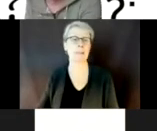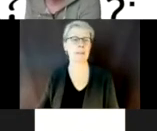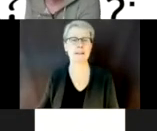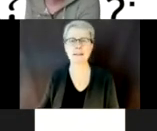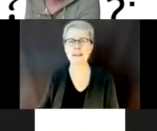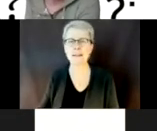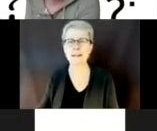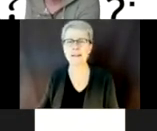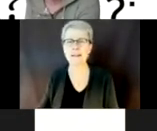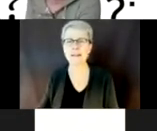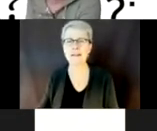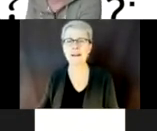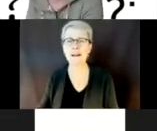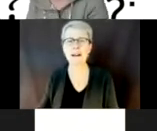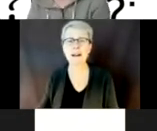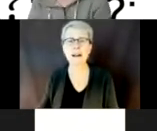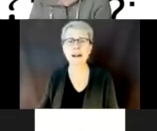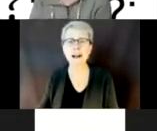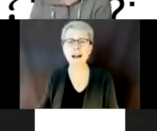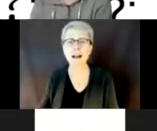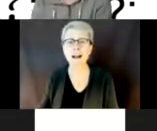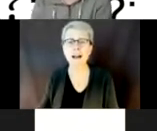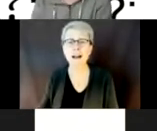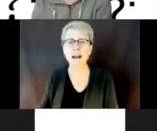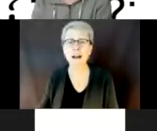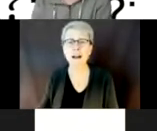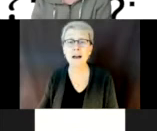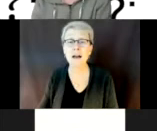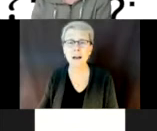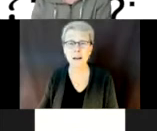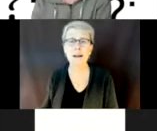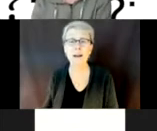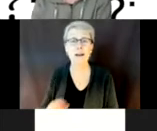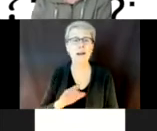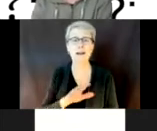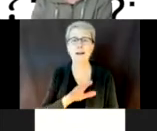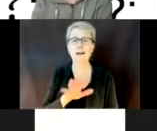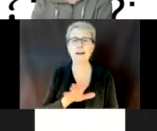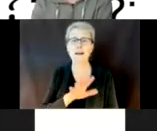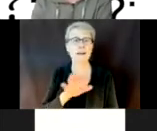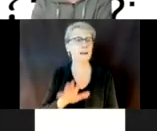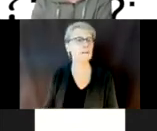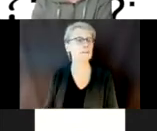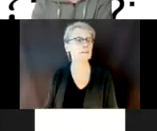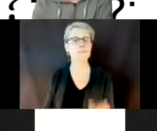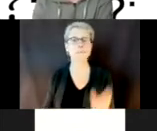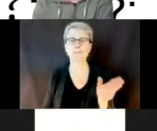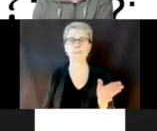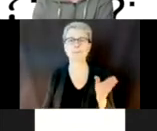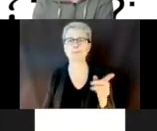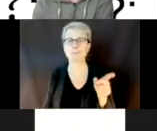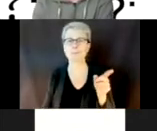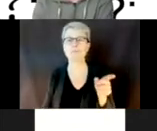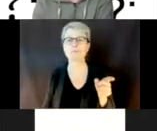There we go. And bring you guys back here. Awesome. So what I'm going